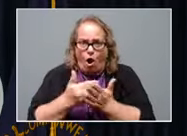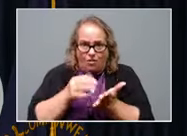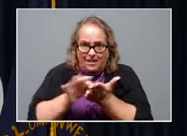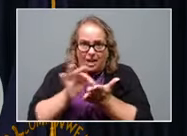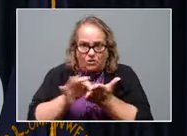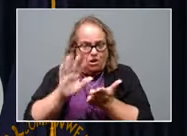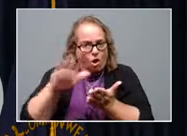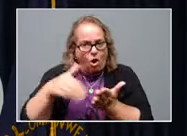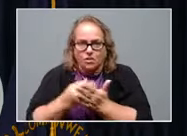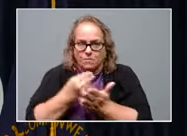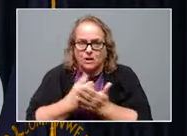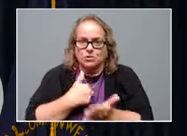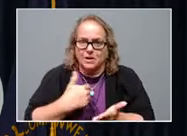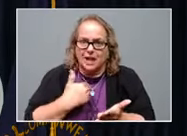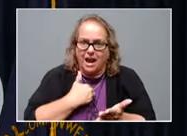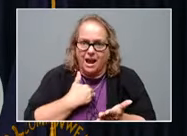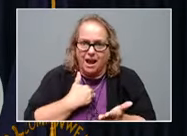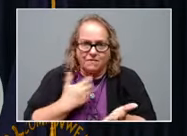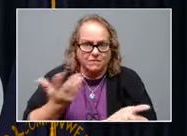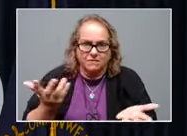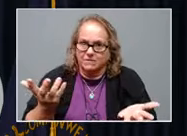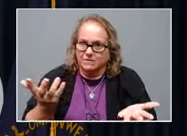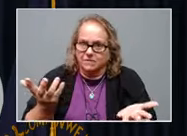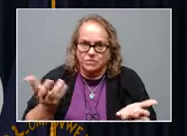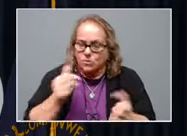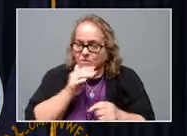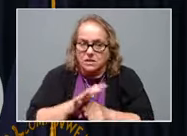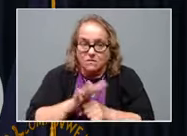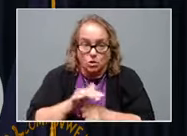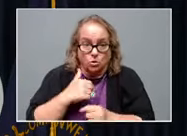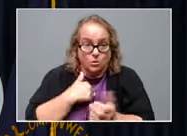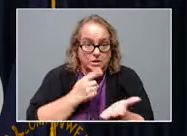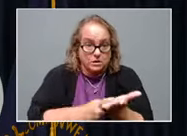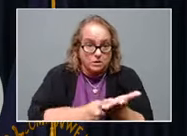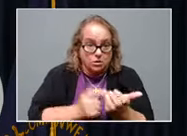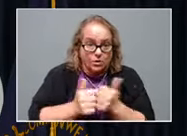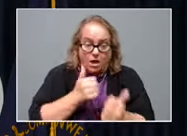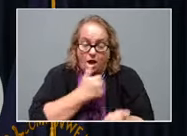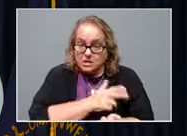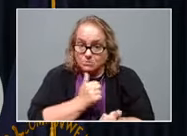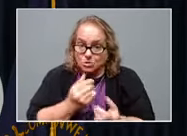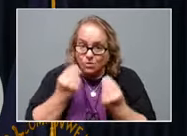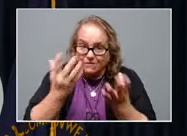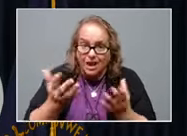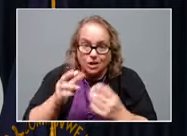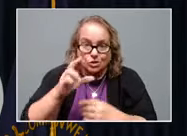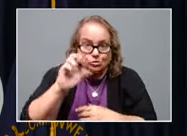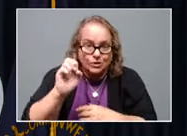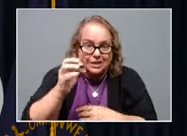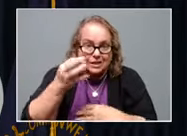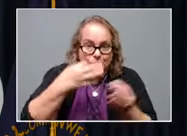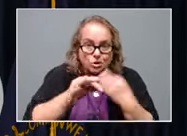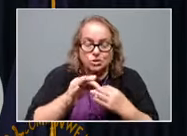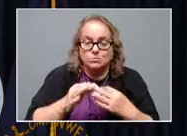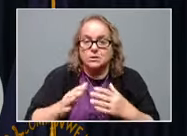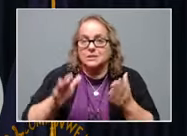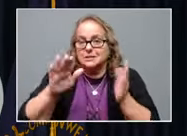with hospitals to provide, whether it's in reimbursements, settling lawsuits, providing